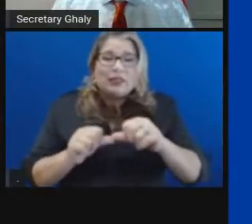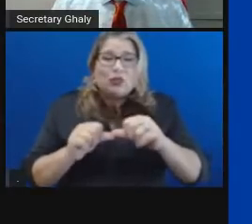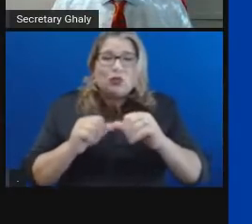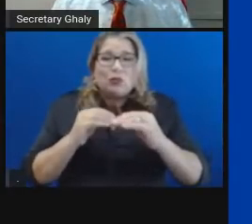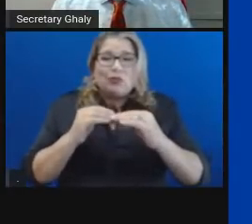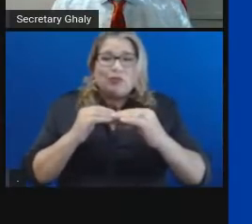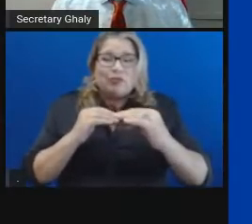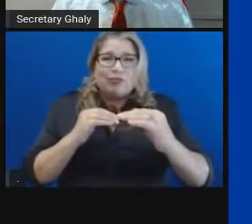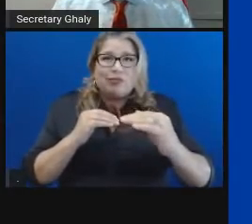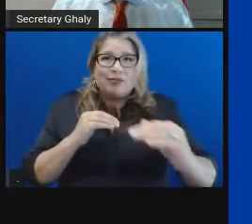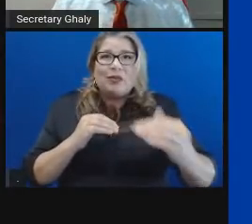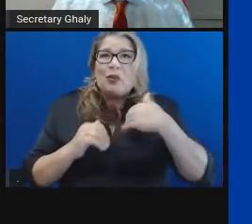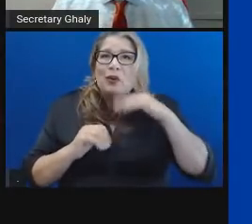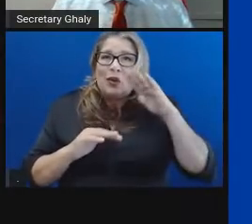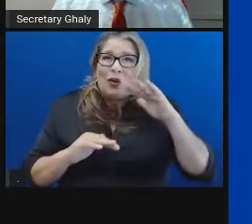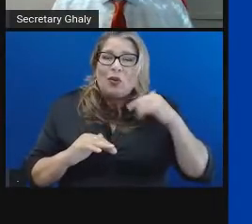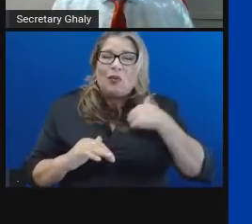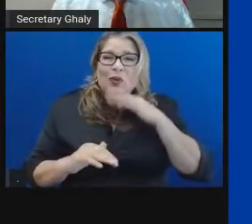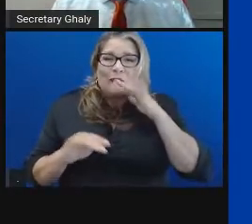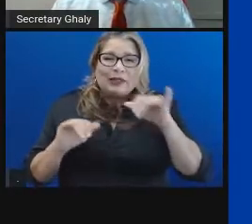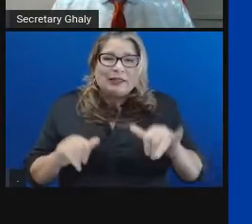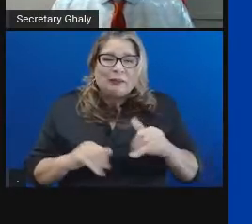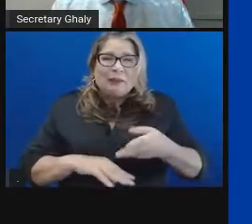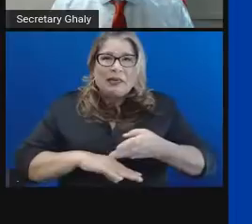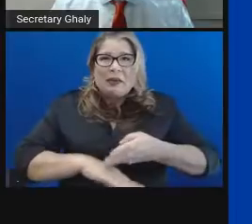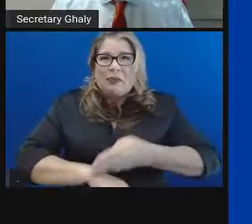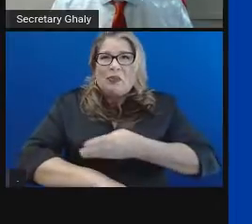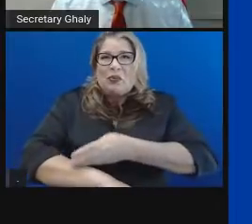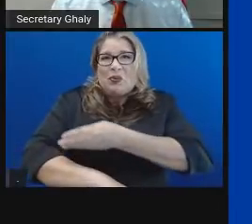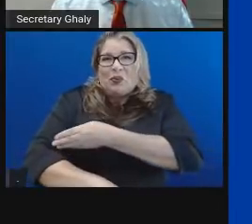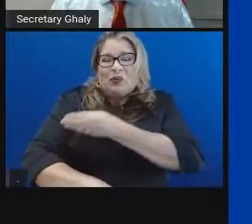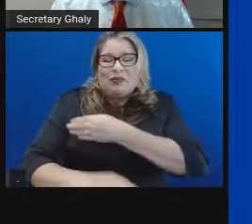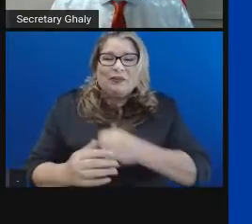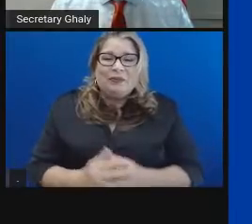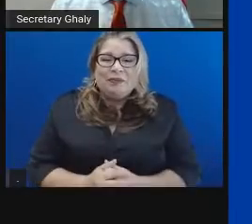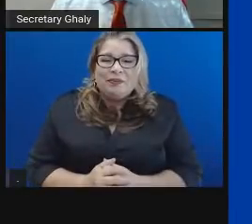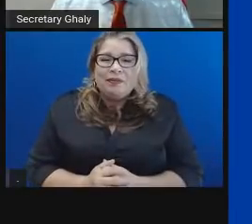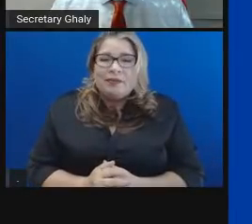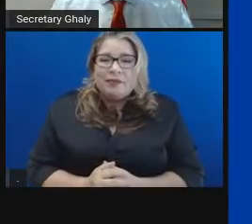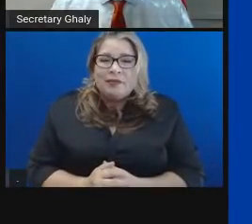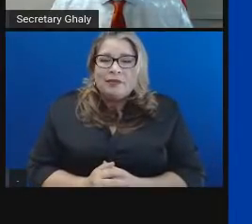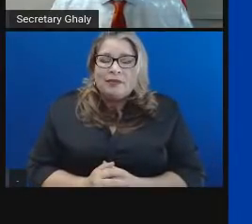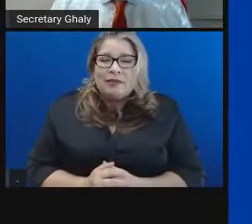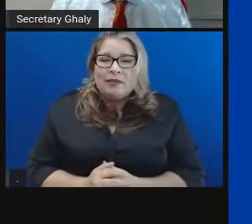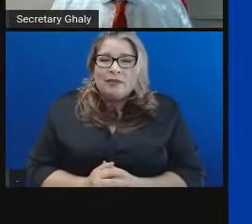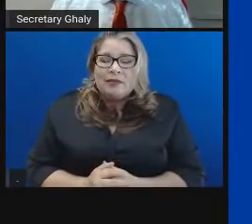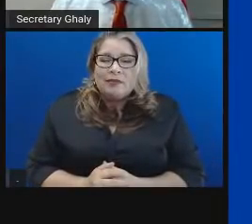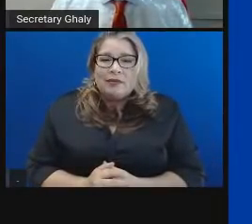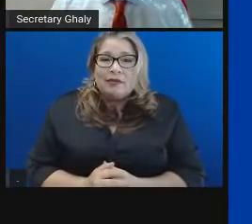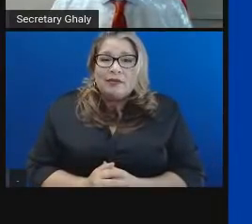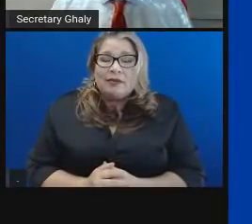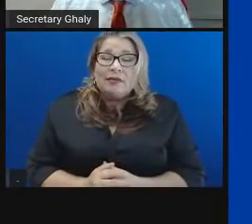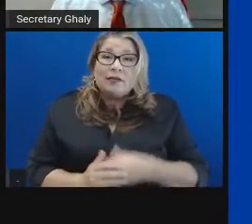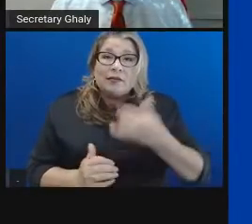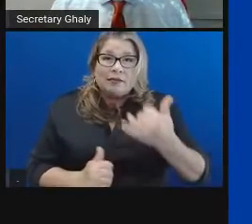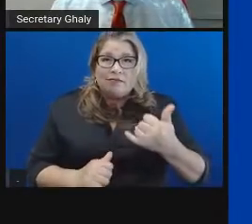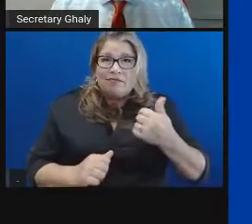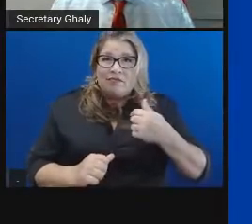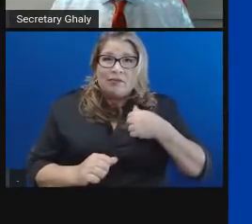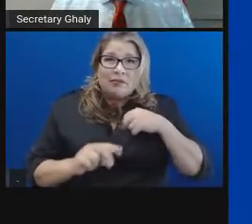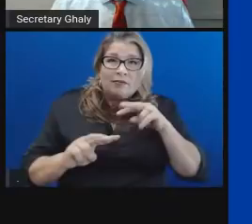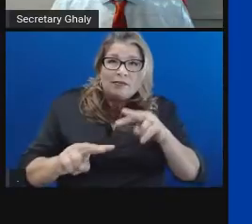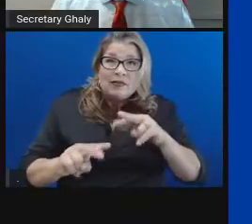we hope and trend towards improvement. Biggest signal to me that things are beginning to flatten and potentially